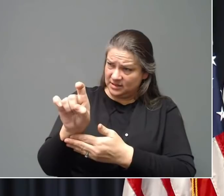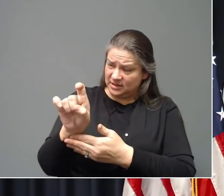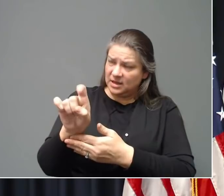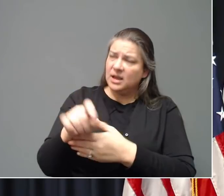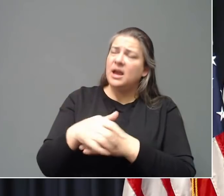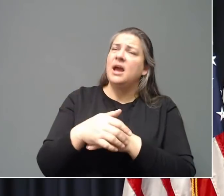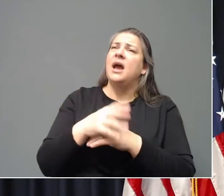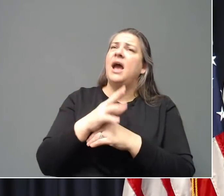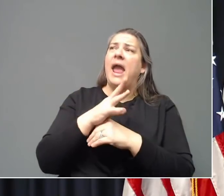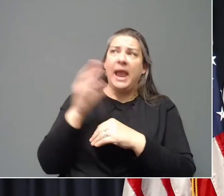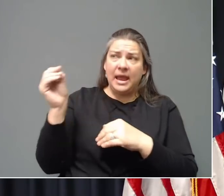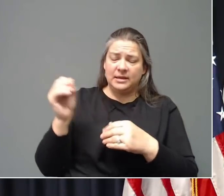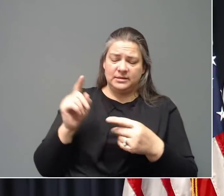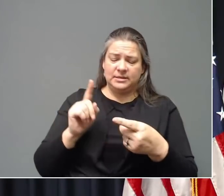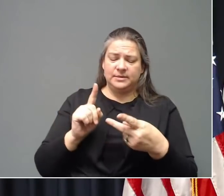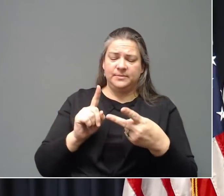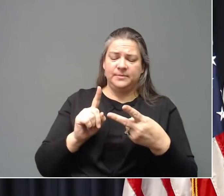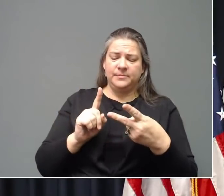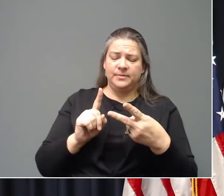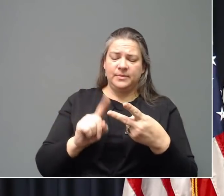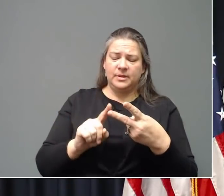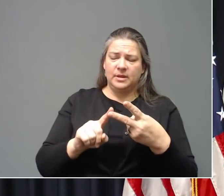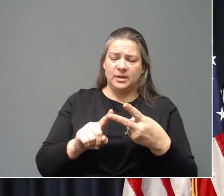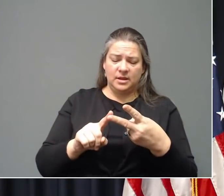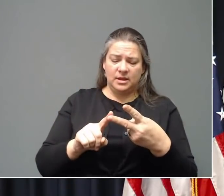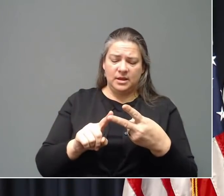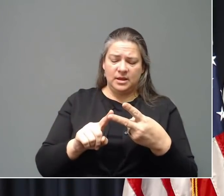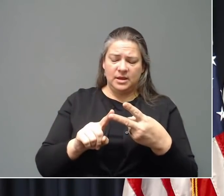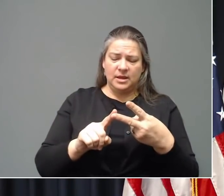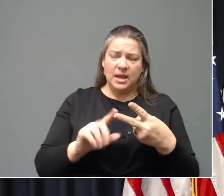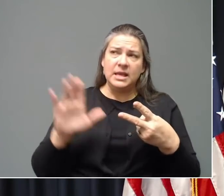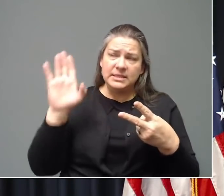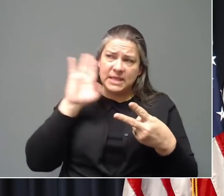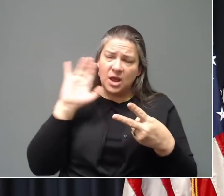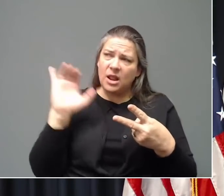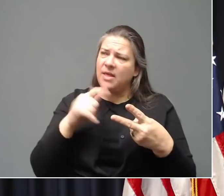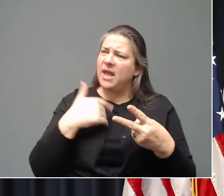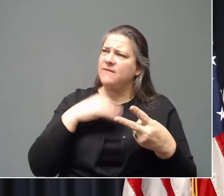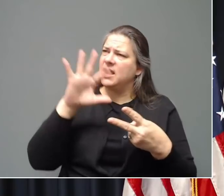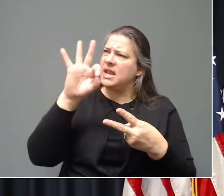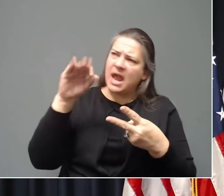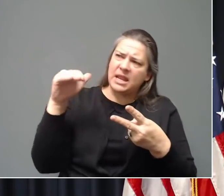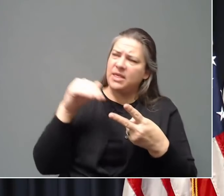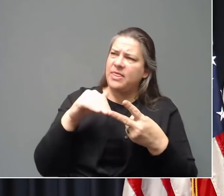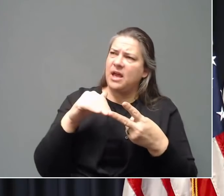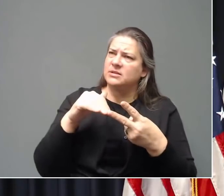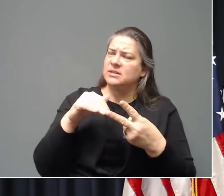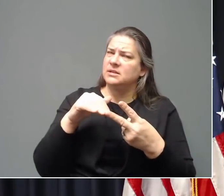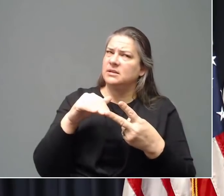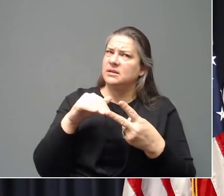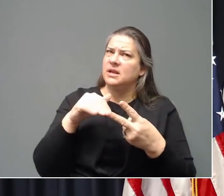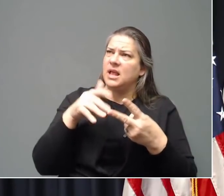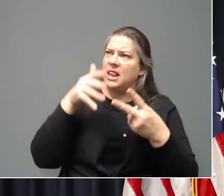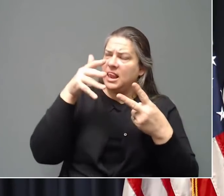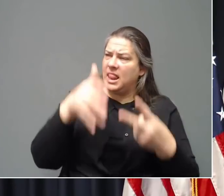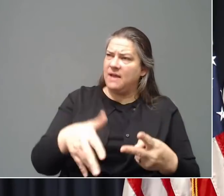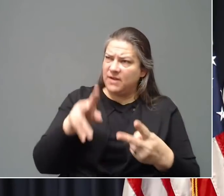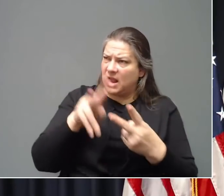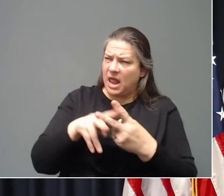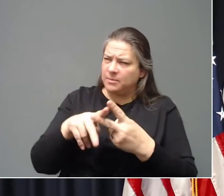that, it sounds like there are 90,000 claims unresolved, but you believe it's really